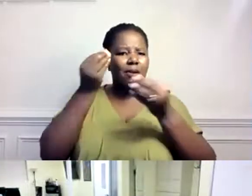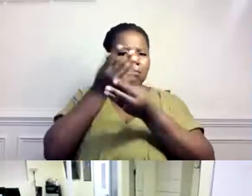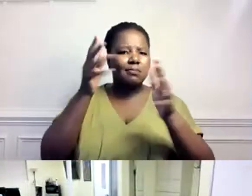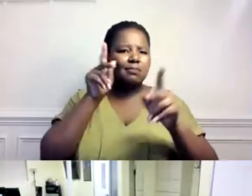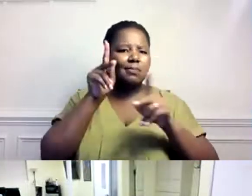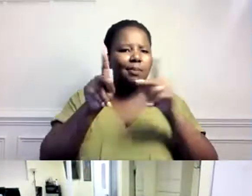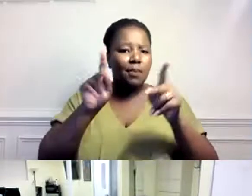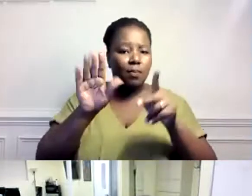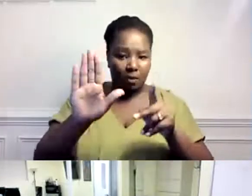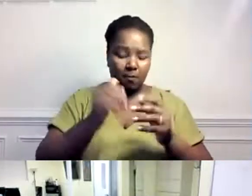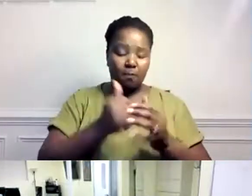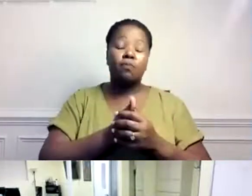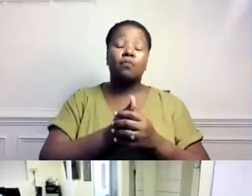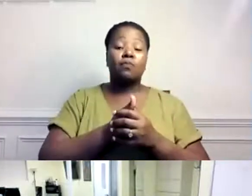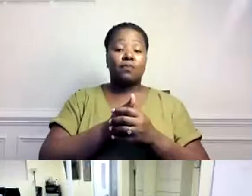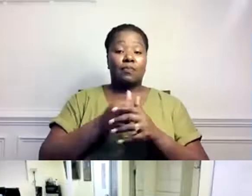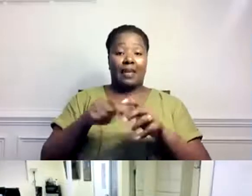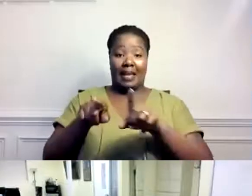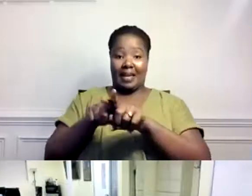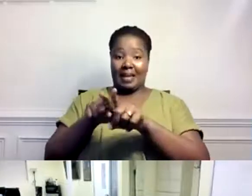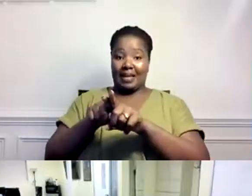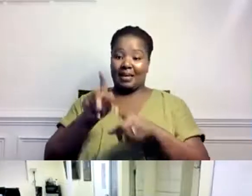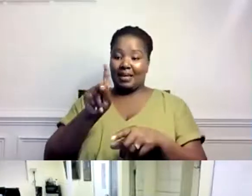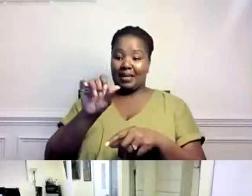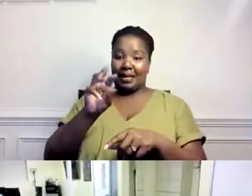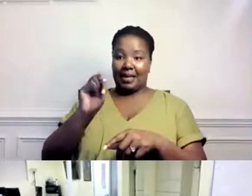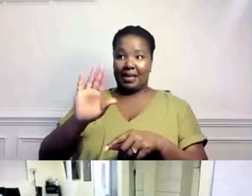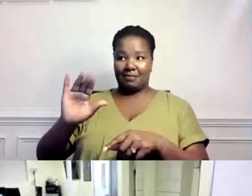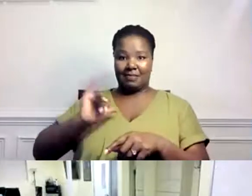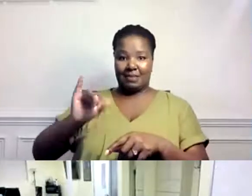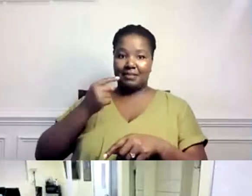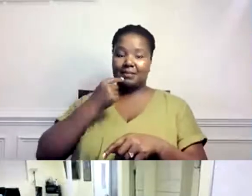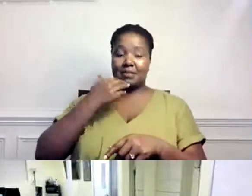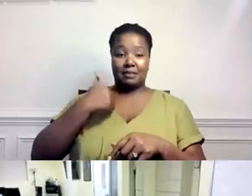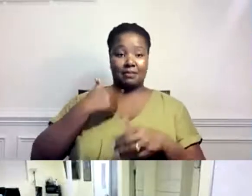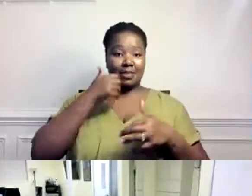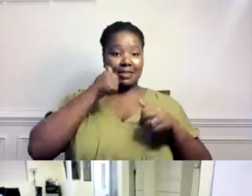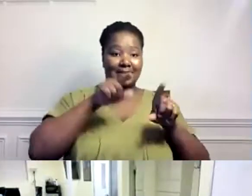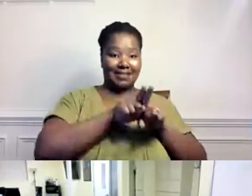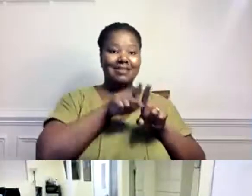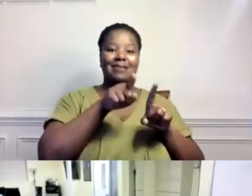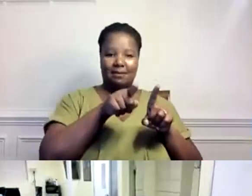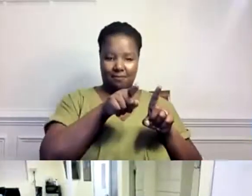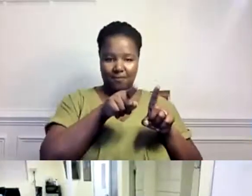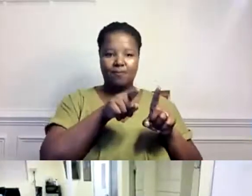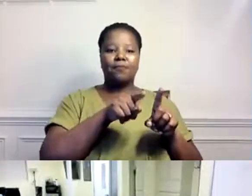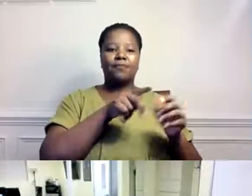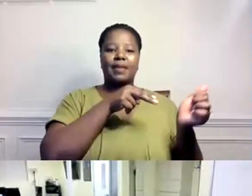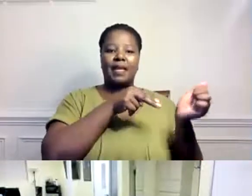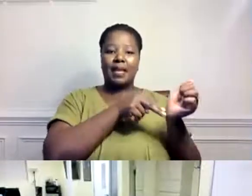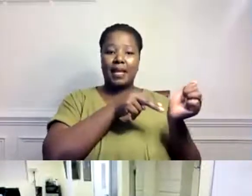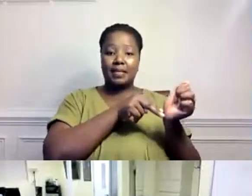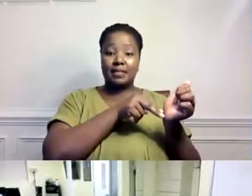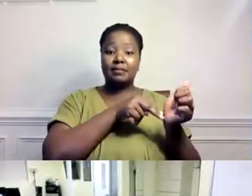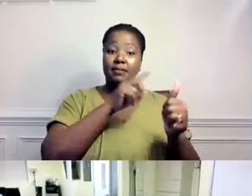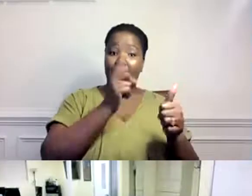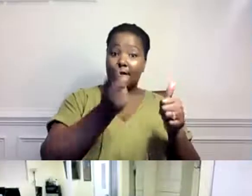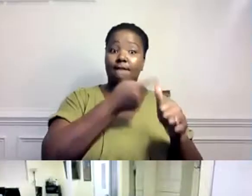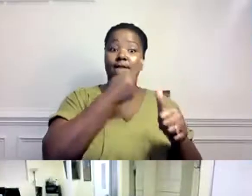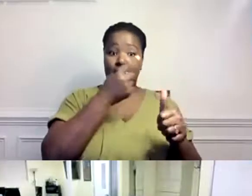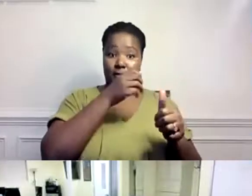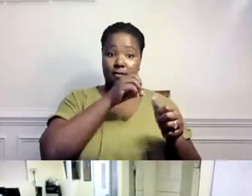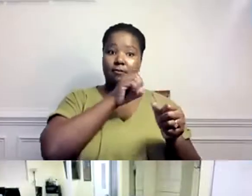I would say, like him, I have one sister who's a registered nurse, and she actually got COVID first, and then she got